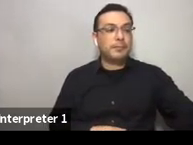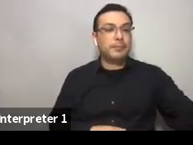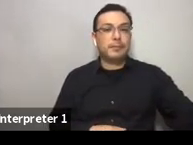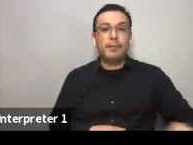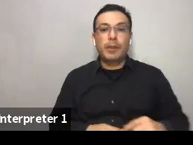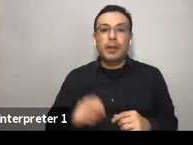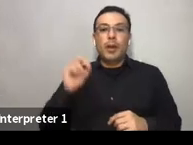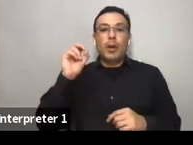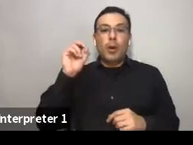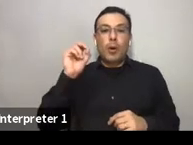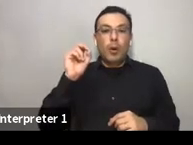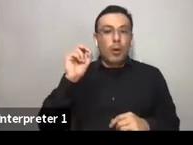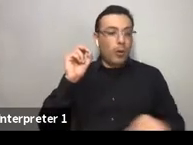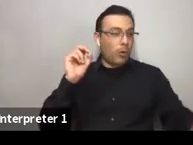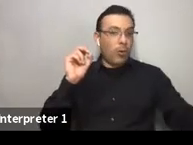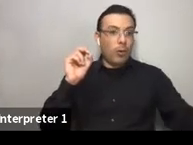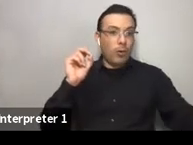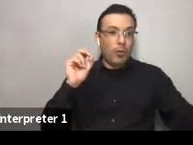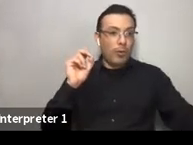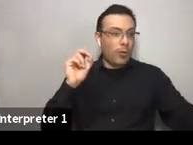Sorry, my slides got a little